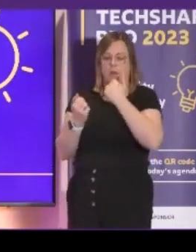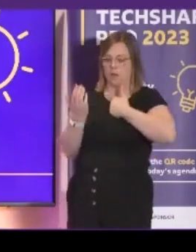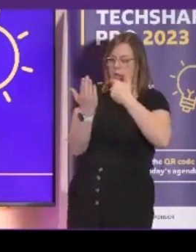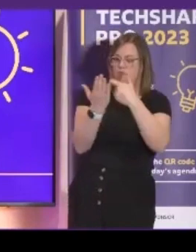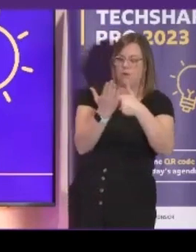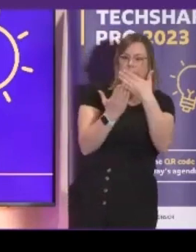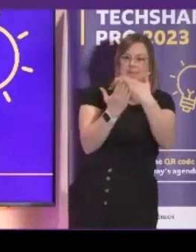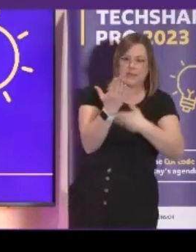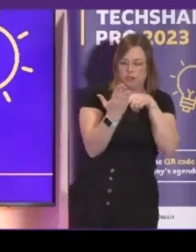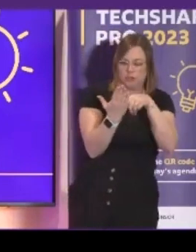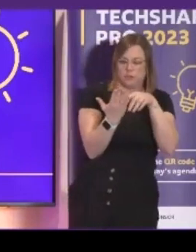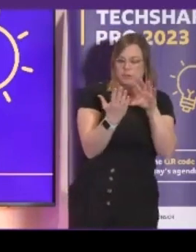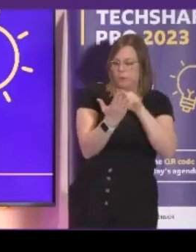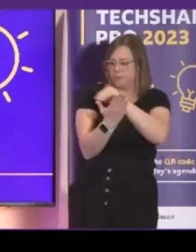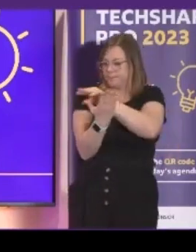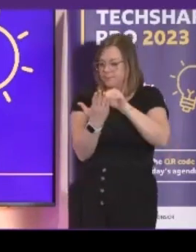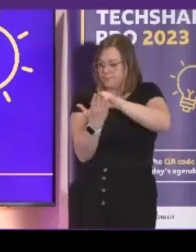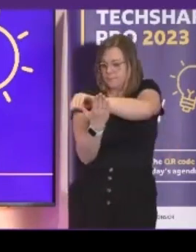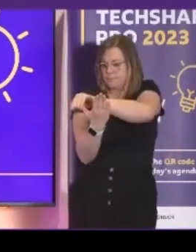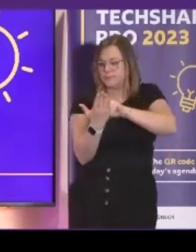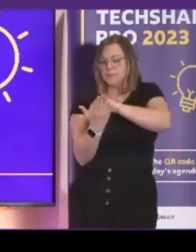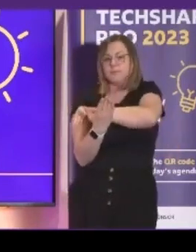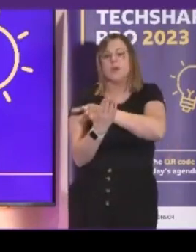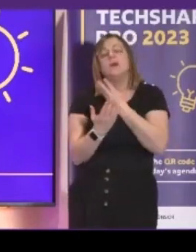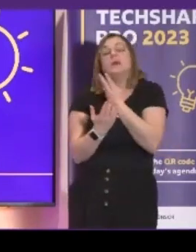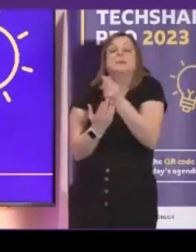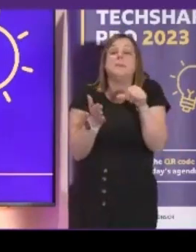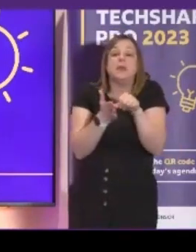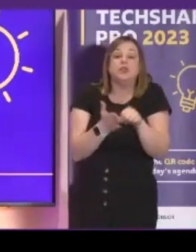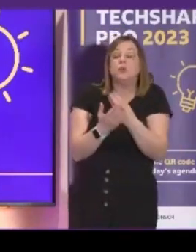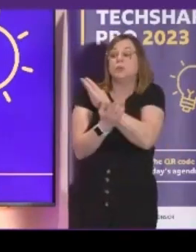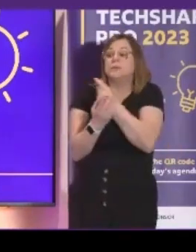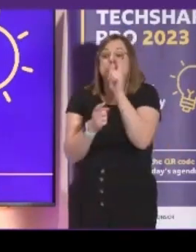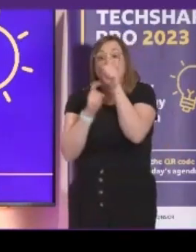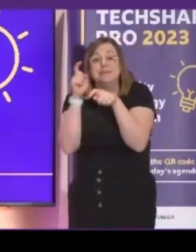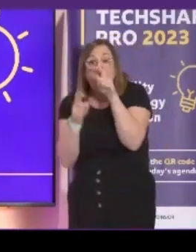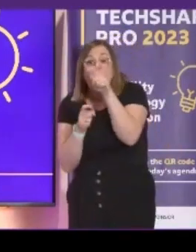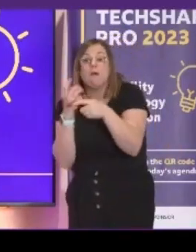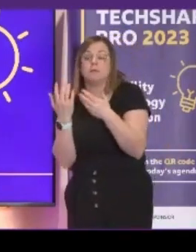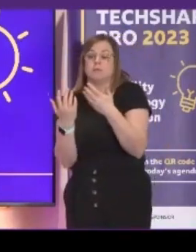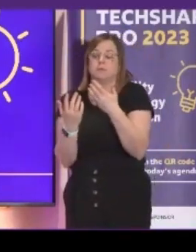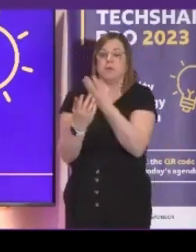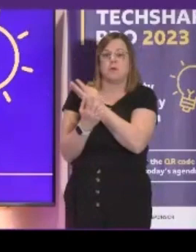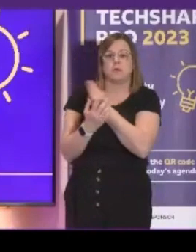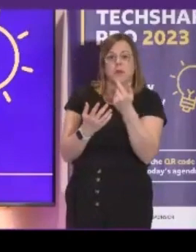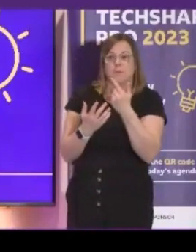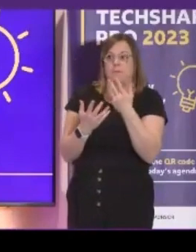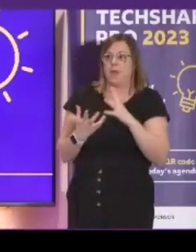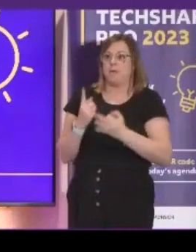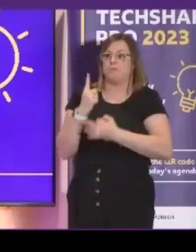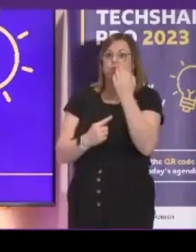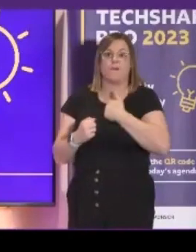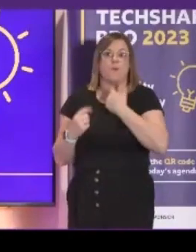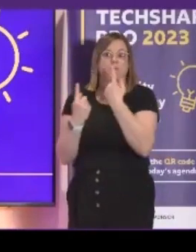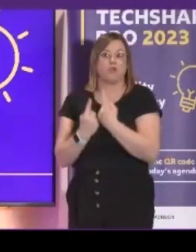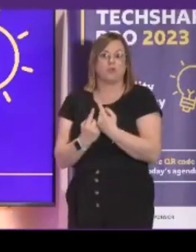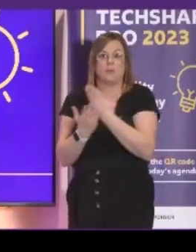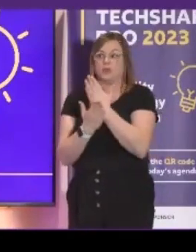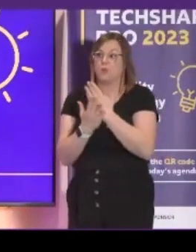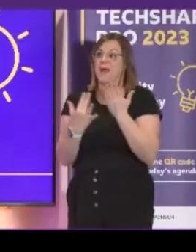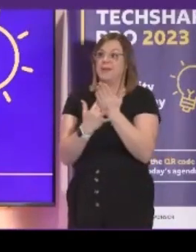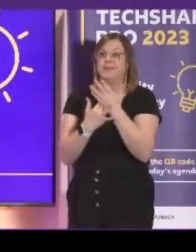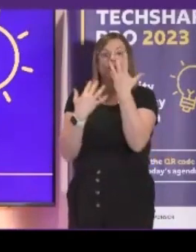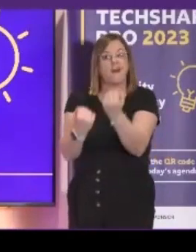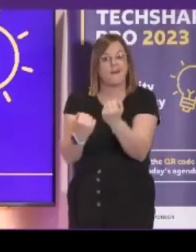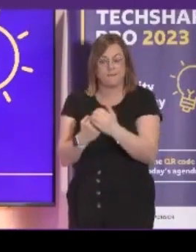the, some were issues, some were ideas, things that could further develop our product to make it much more accessible.